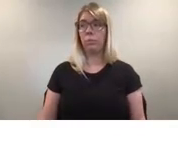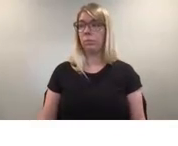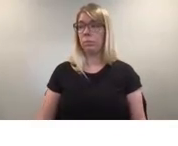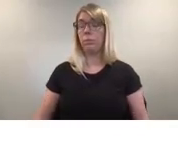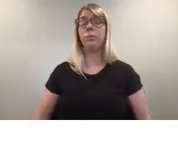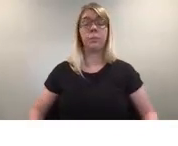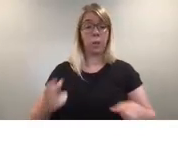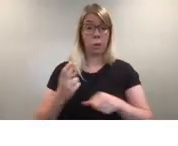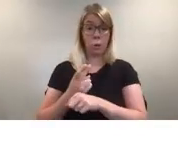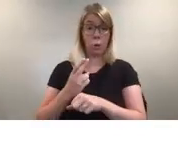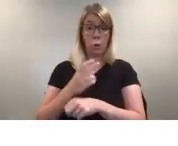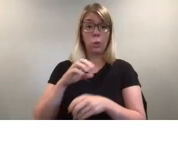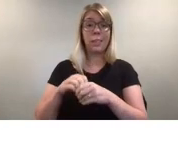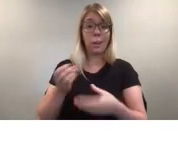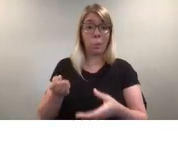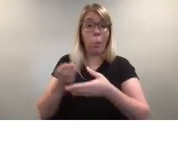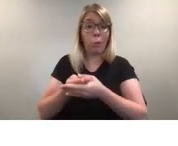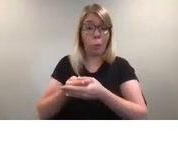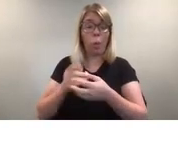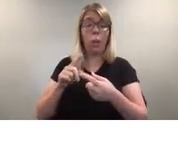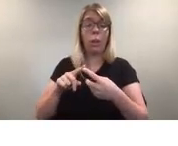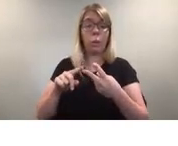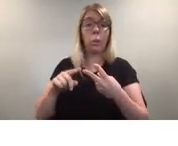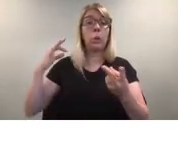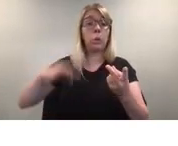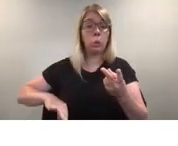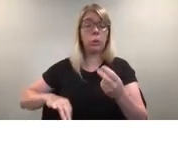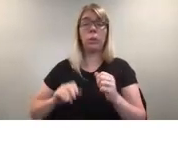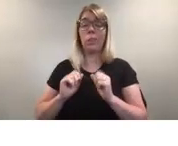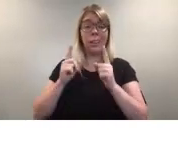News and portfolio, usefulness, giving back, empowerment,